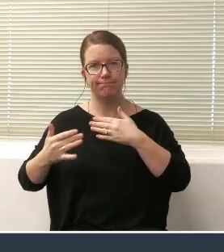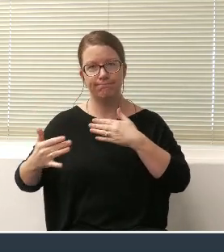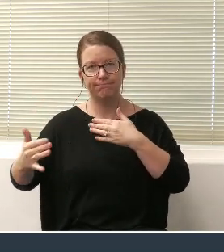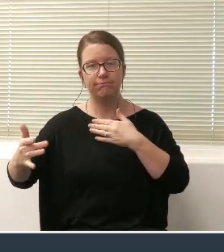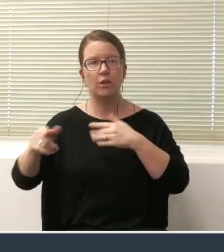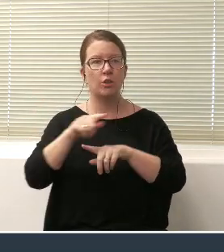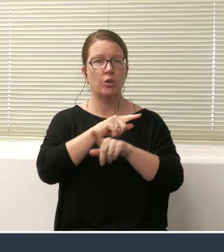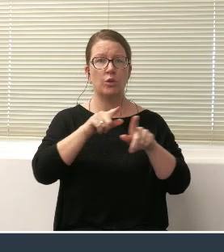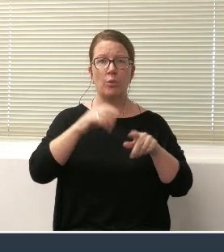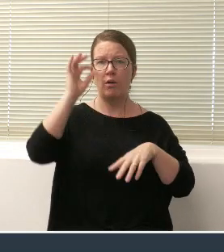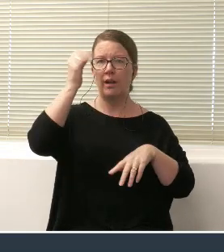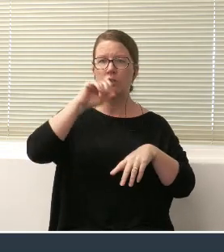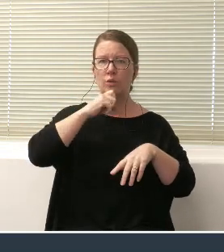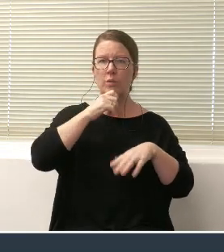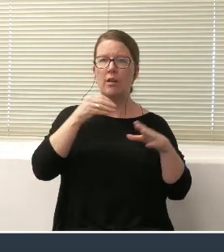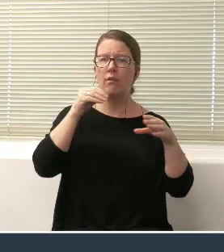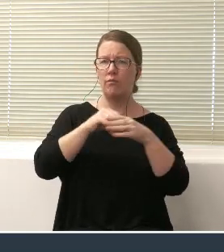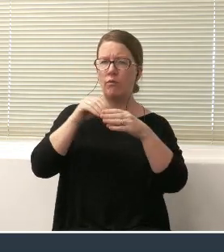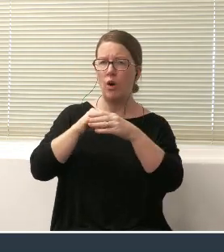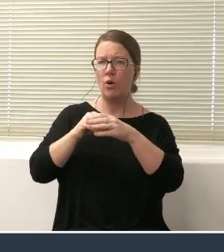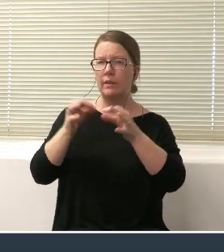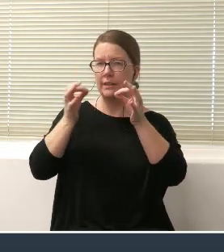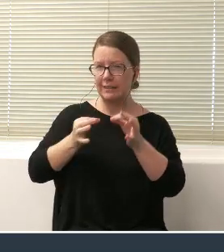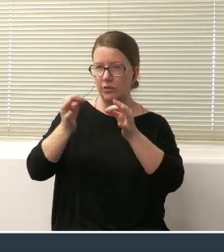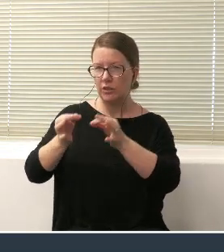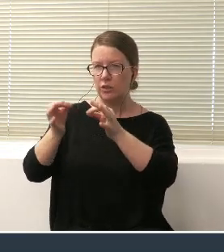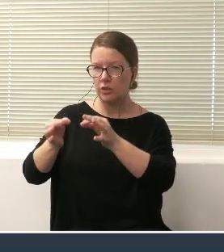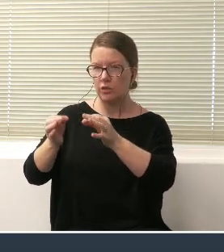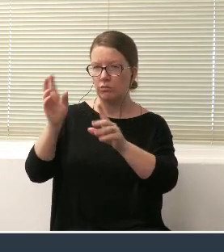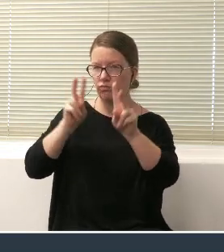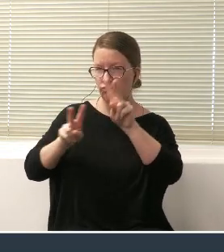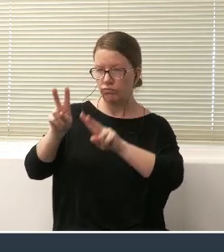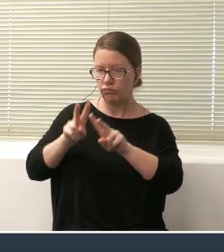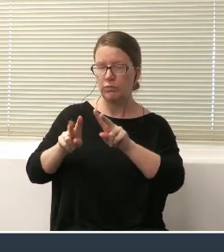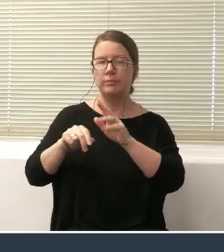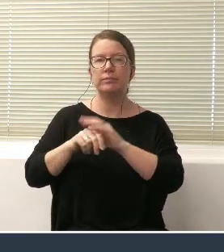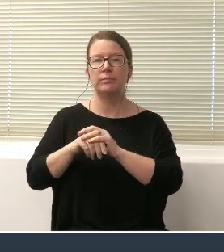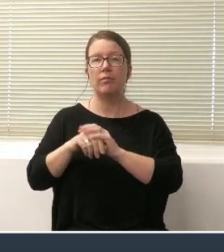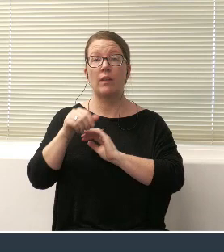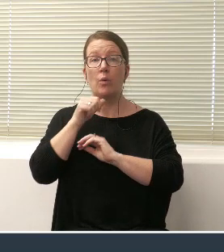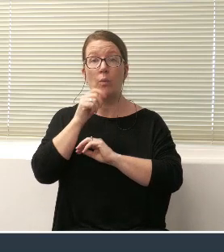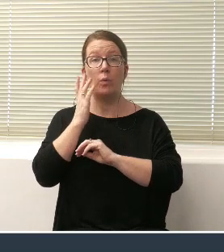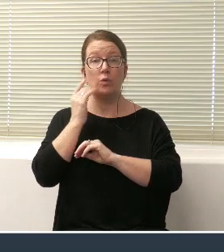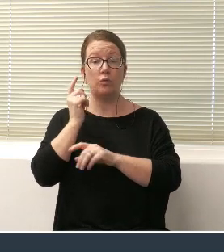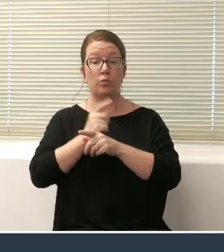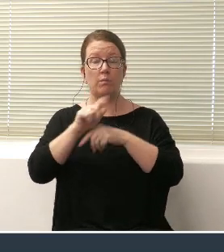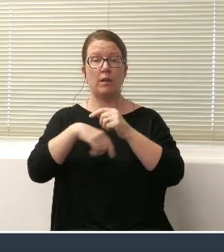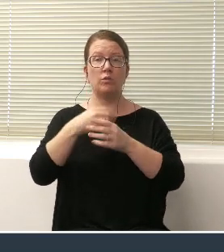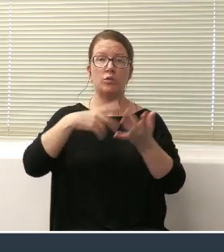involved in making decisions around this. So with regards to aspects such as socially responsible